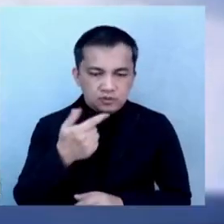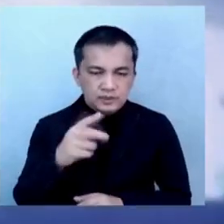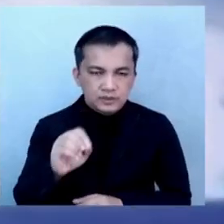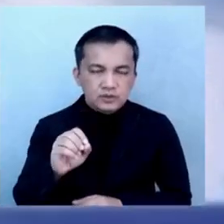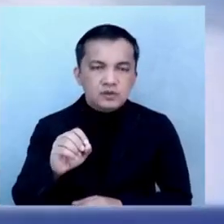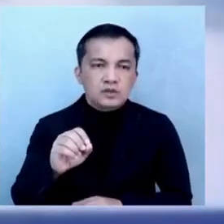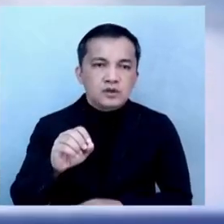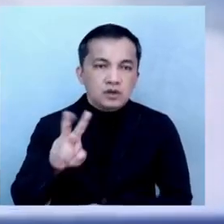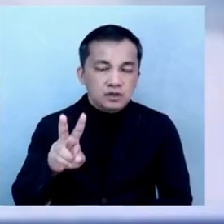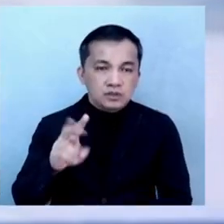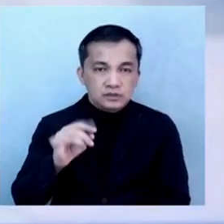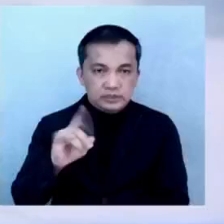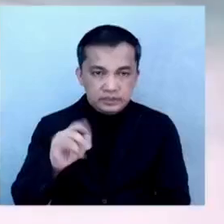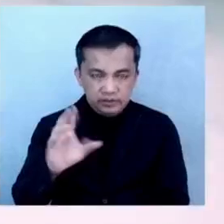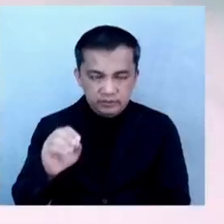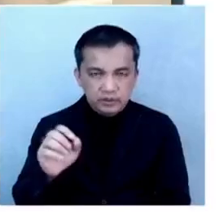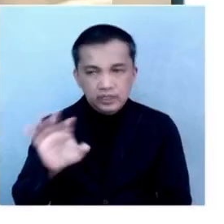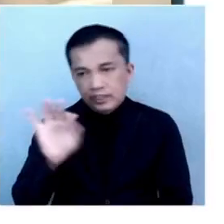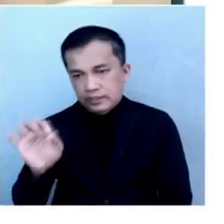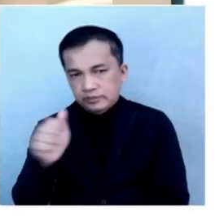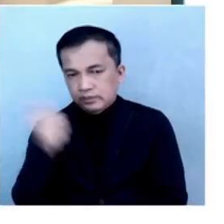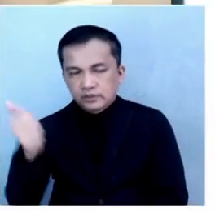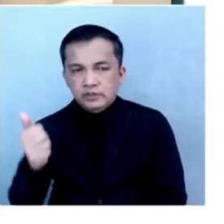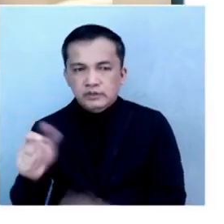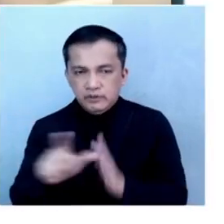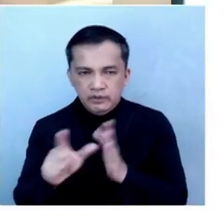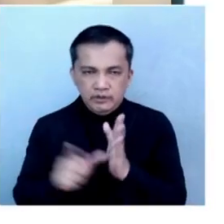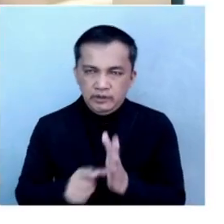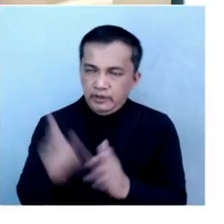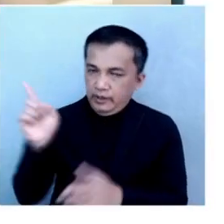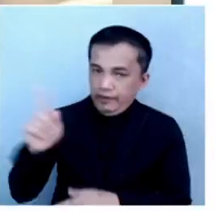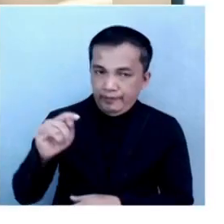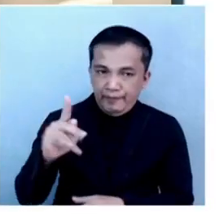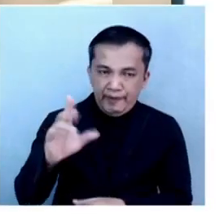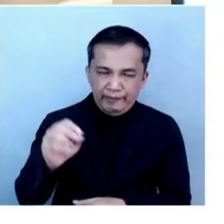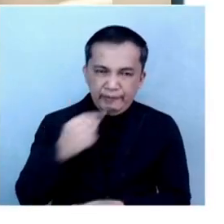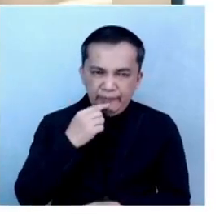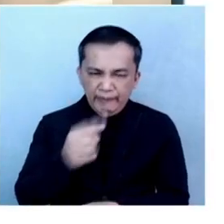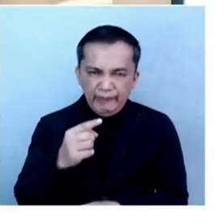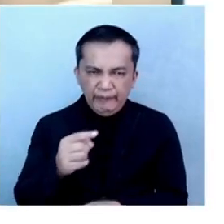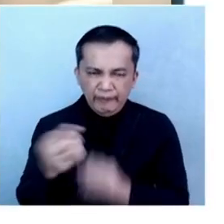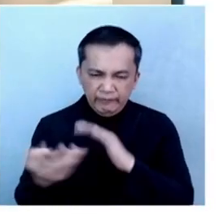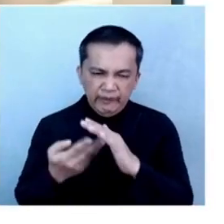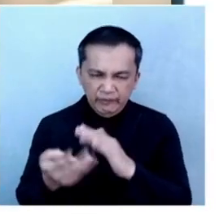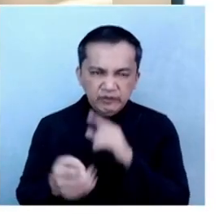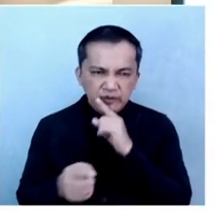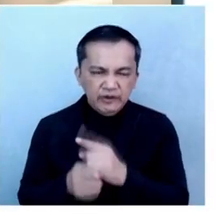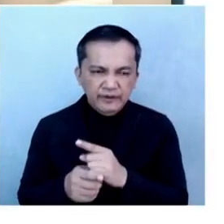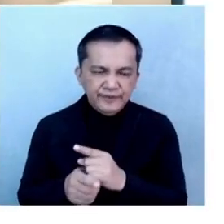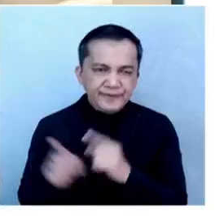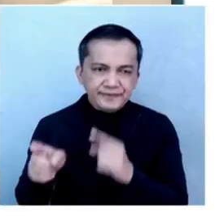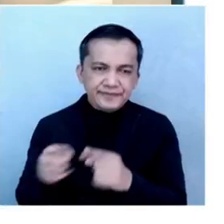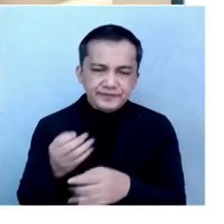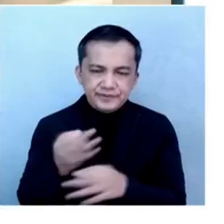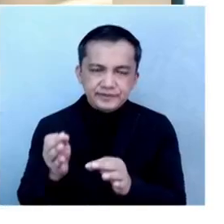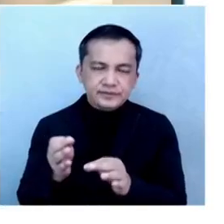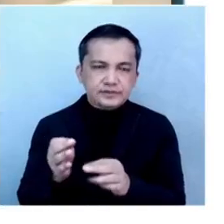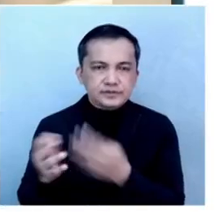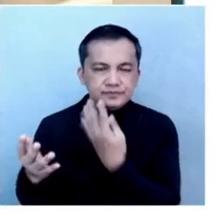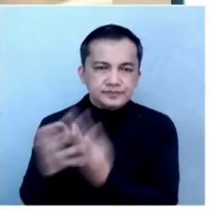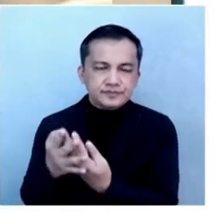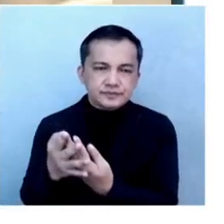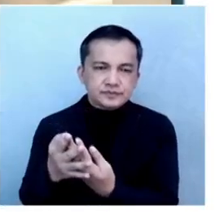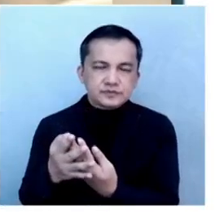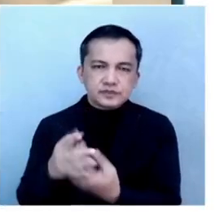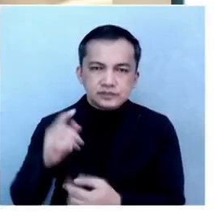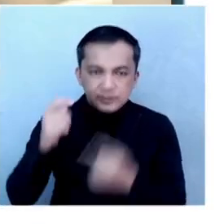and nine others. His lawyer, Attorney Ferdinand Topacio, insists his client was released from detention in Timor-Leste this week.